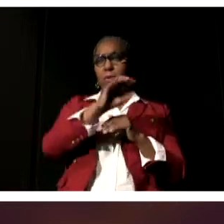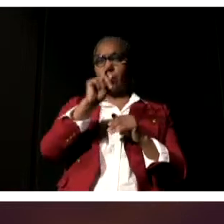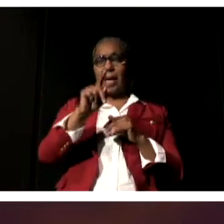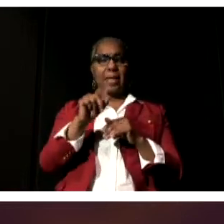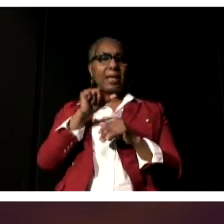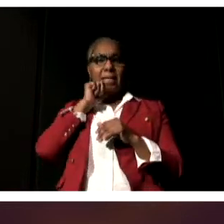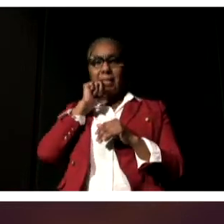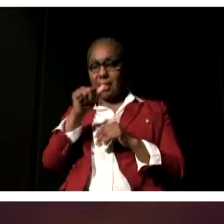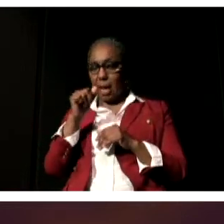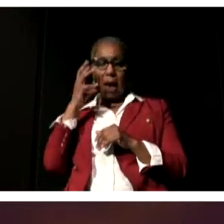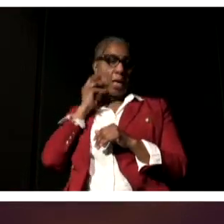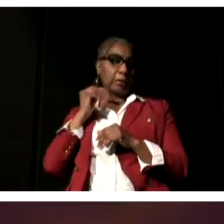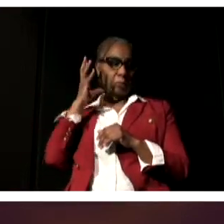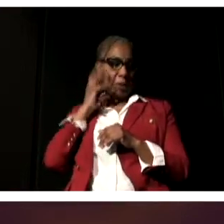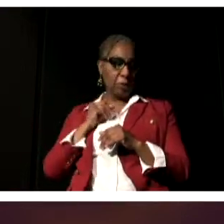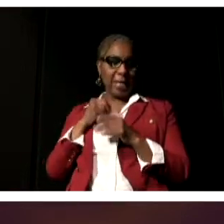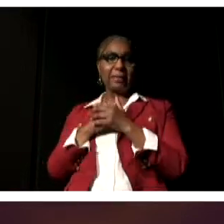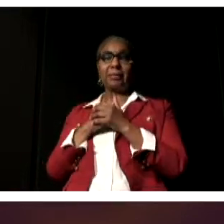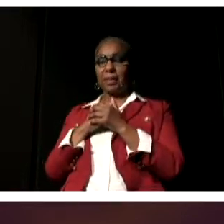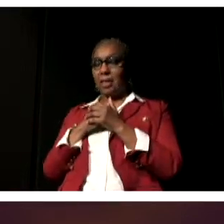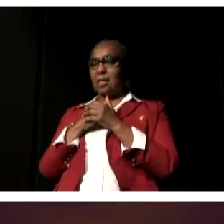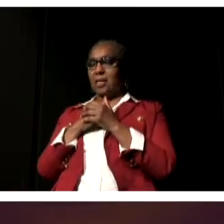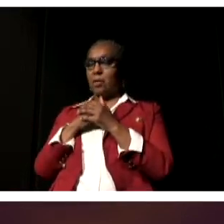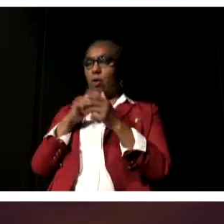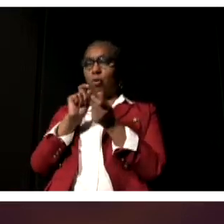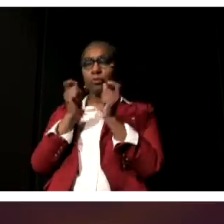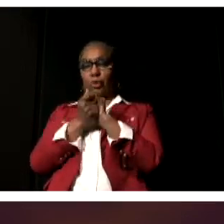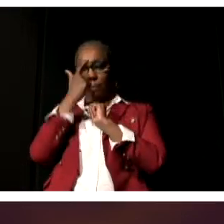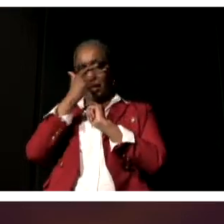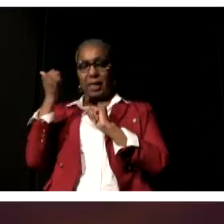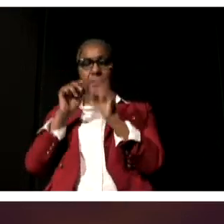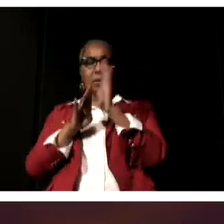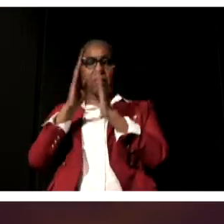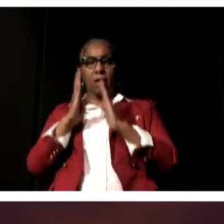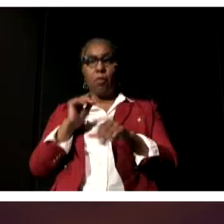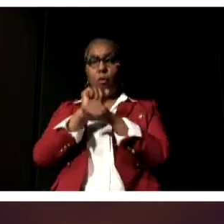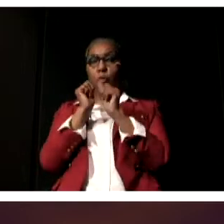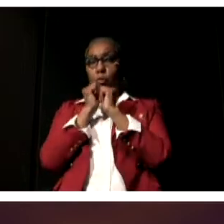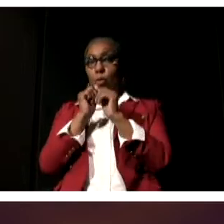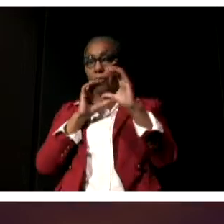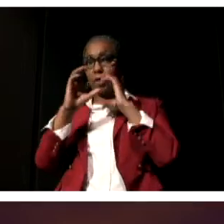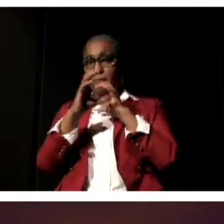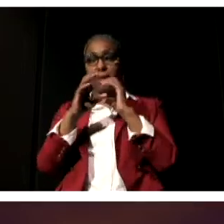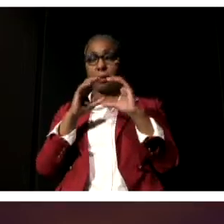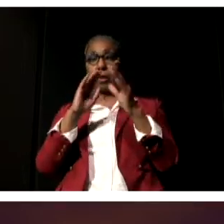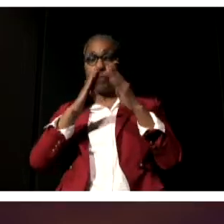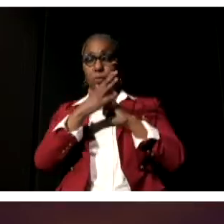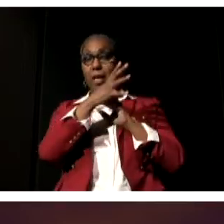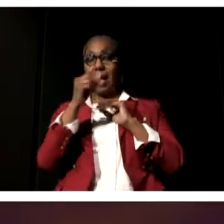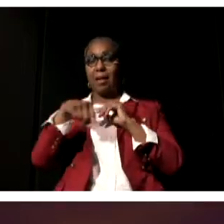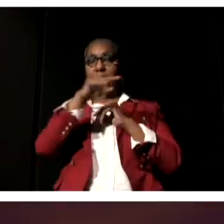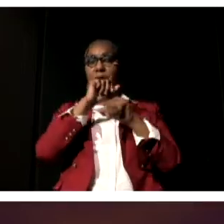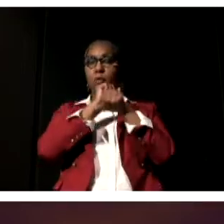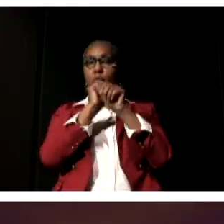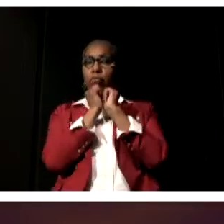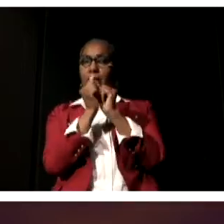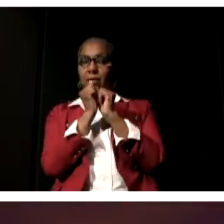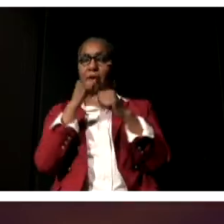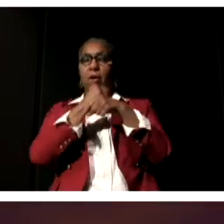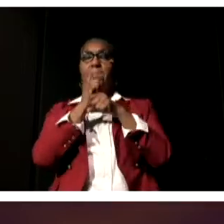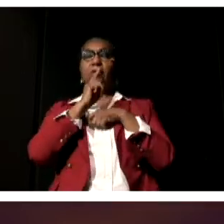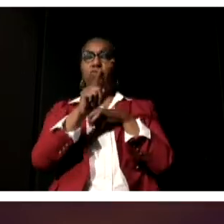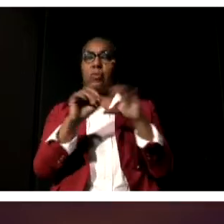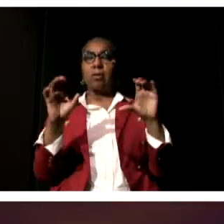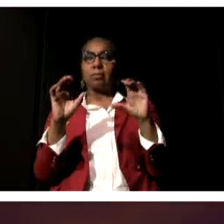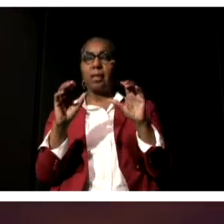experienced gentrification because developers have worked with the community and community have worked with the developers to make certain nothing is being done to